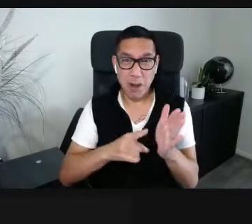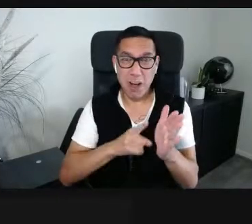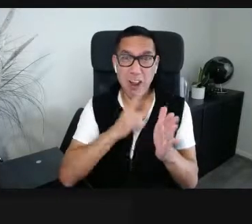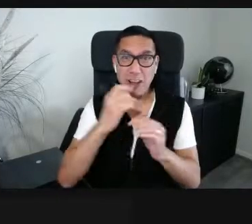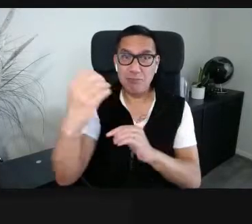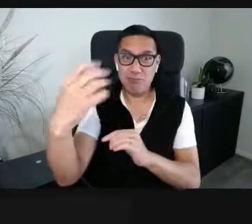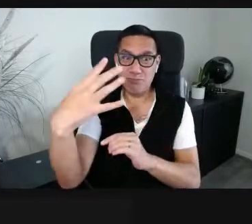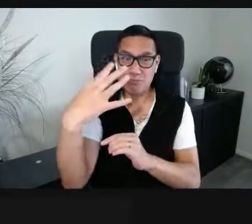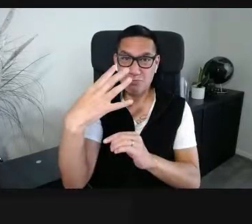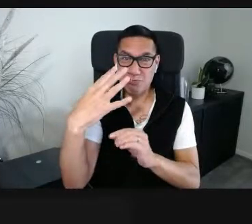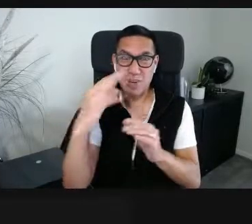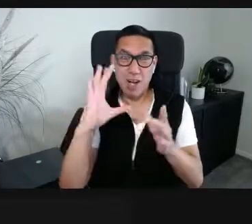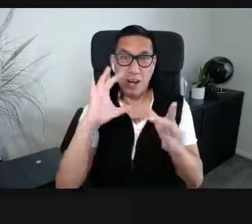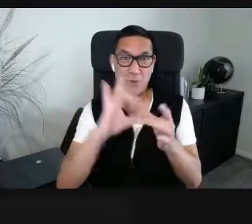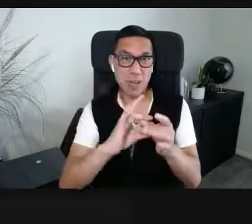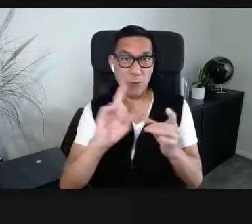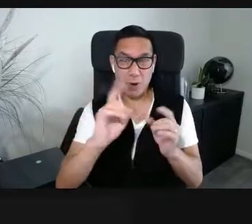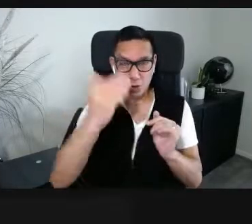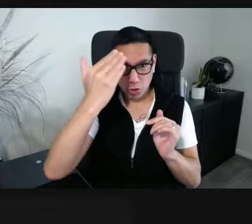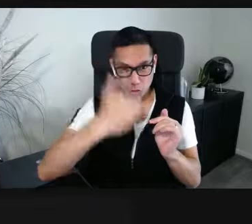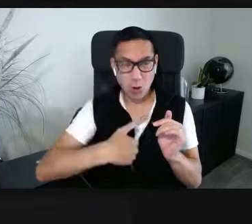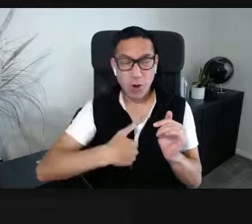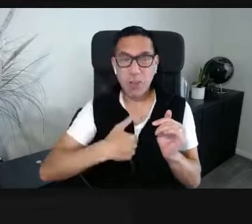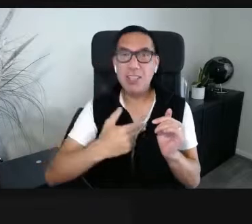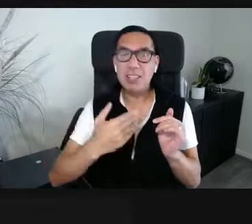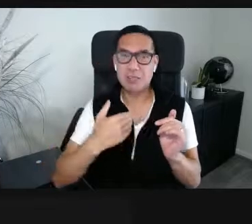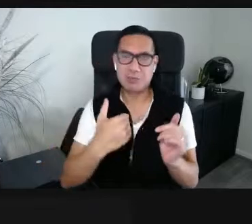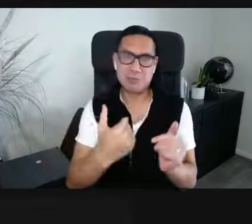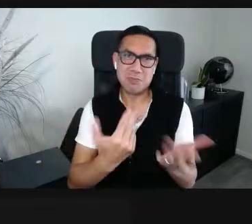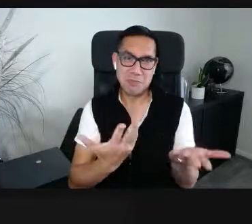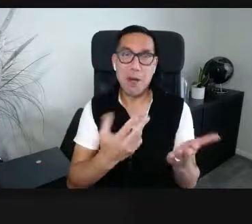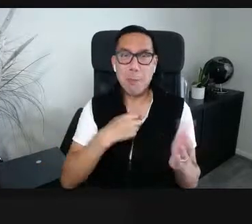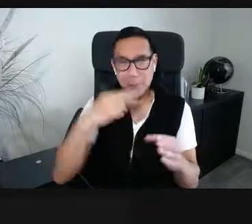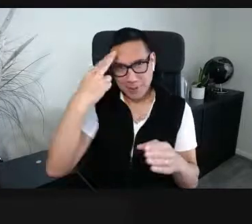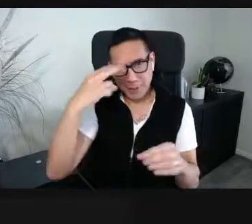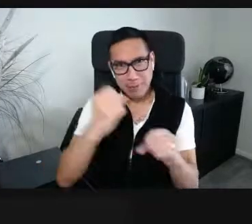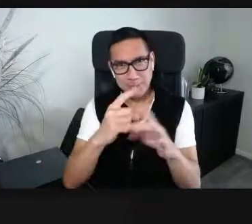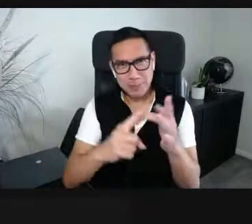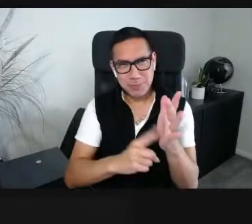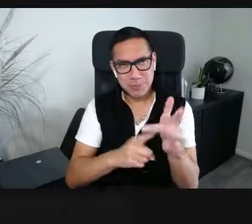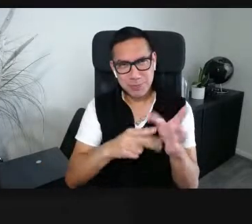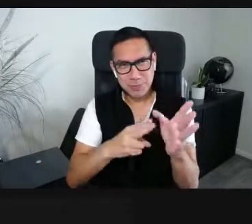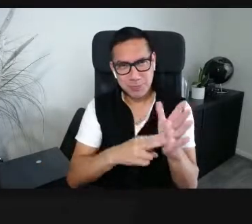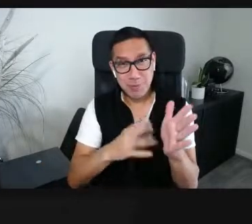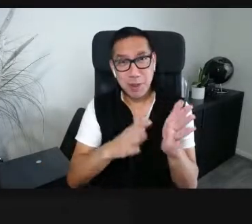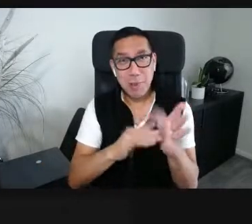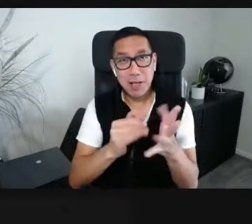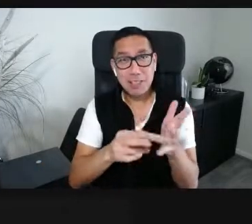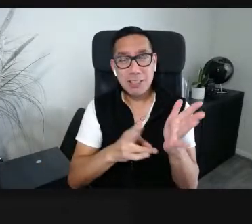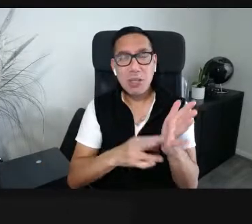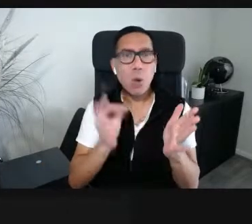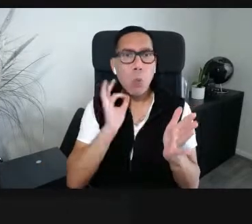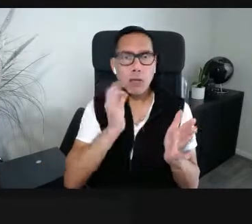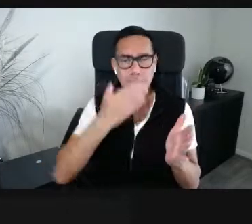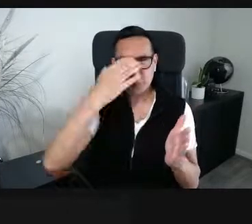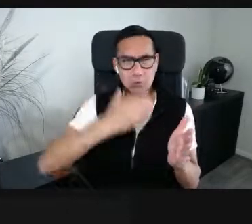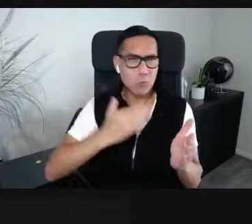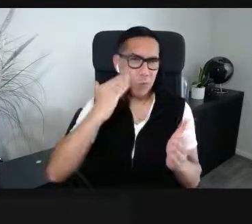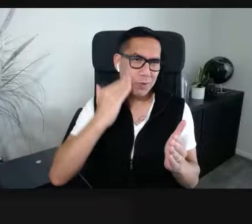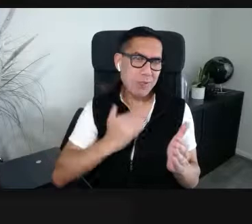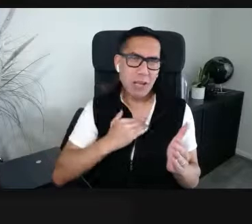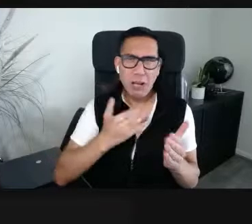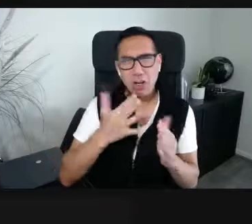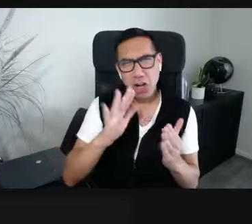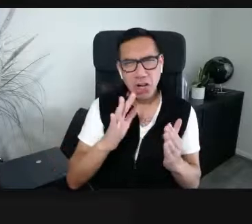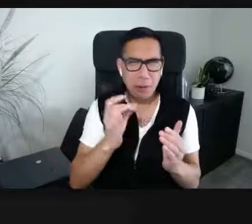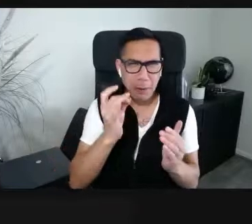this morning. My name is Jillian Mason. I am a white woman with kind of blondie,